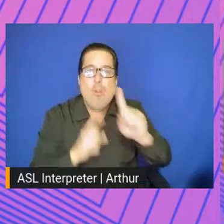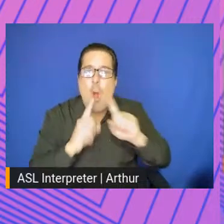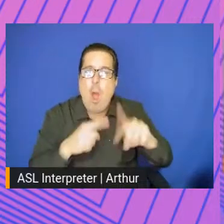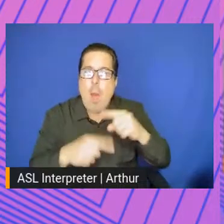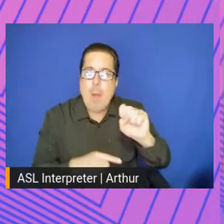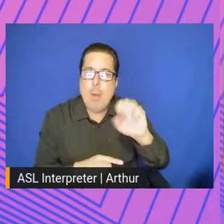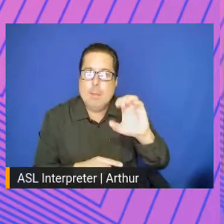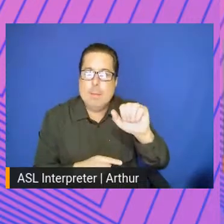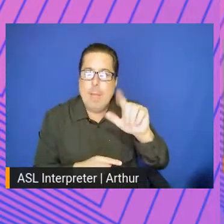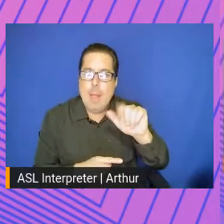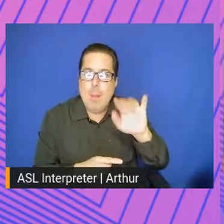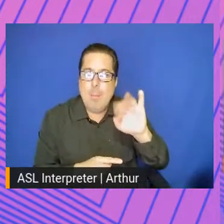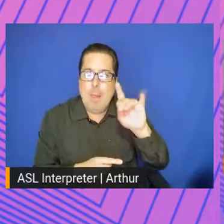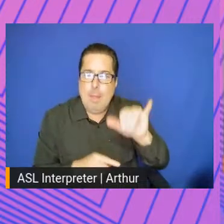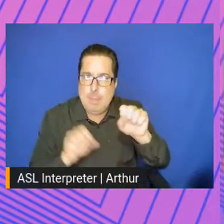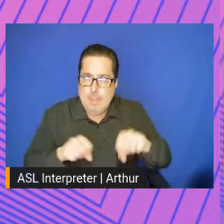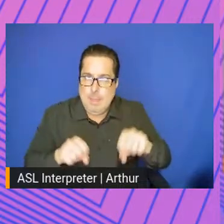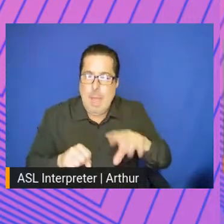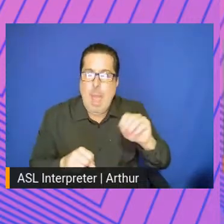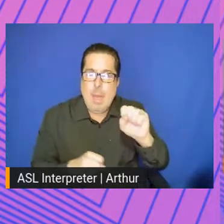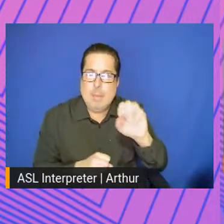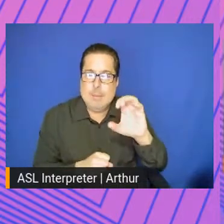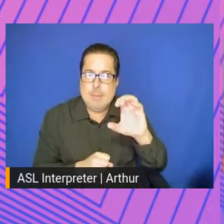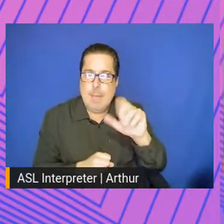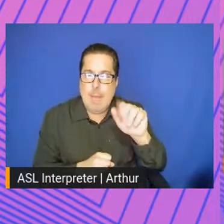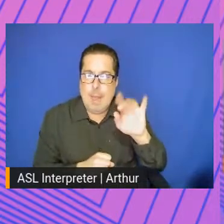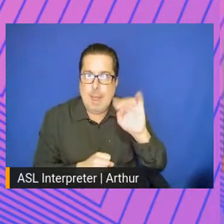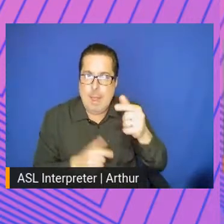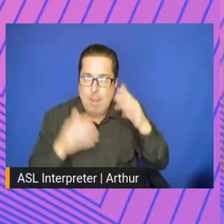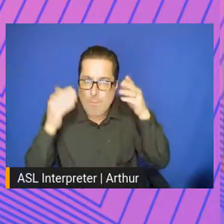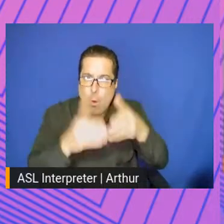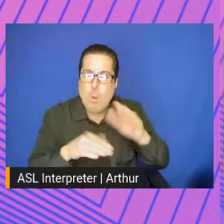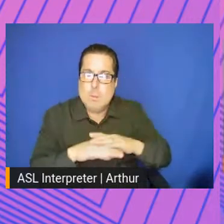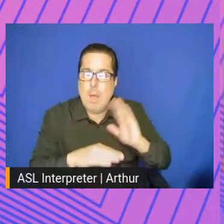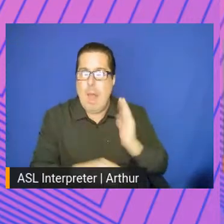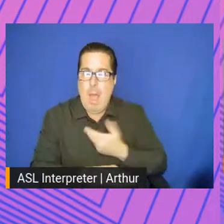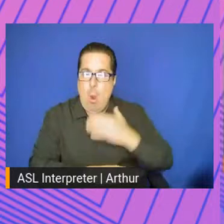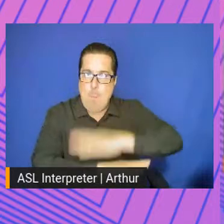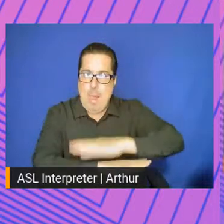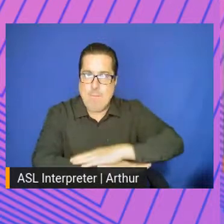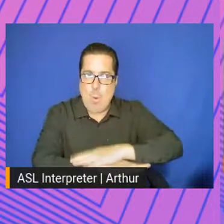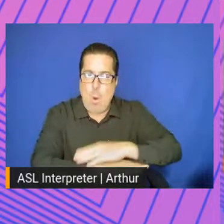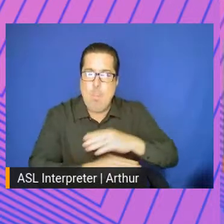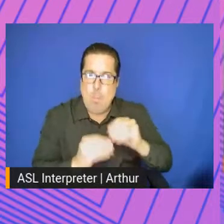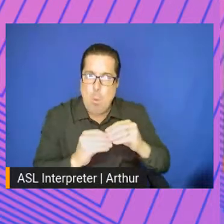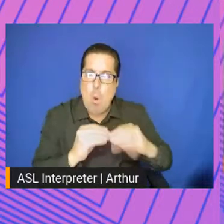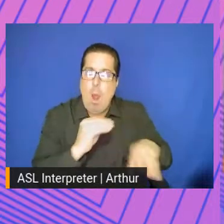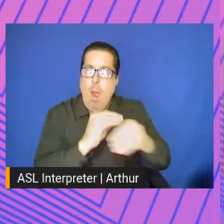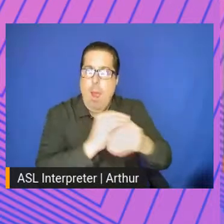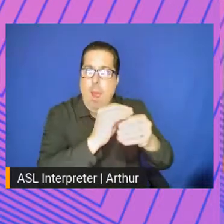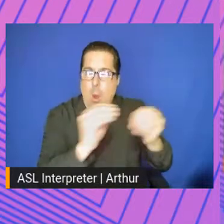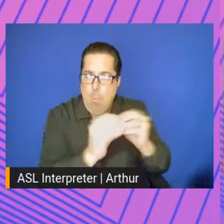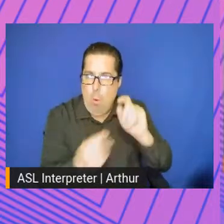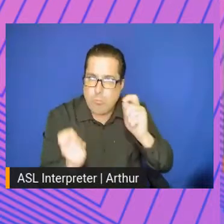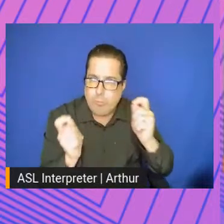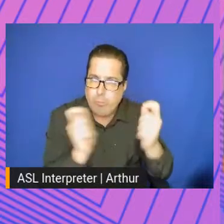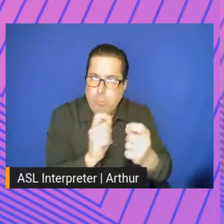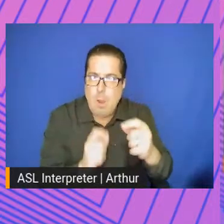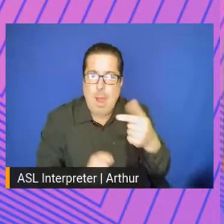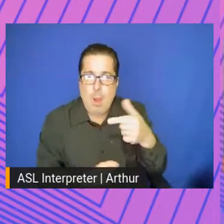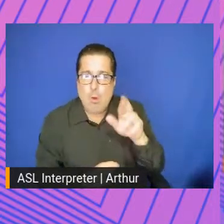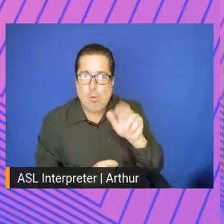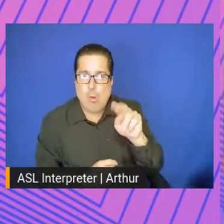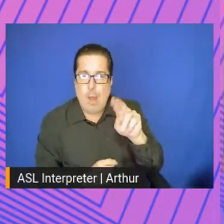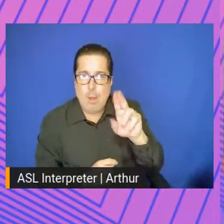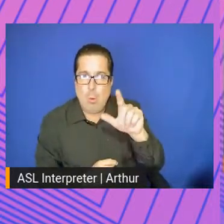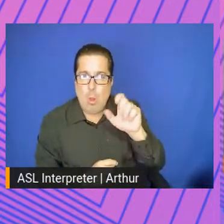scaling. We're going to put a lot of focus, continue scaling our platform, as well as focusing on making granular deployment, as well